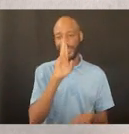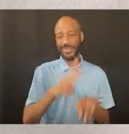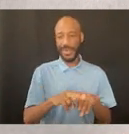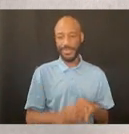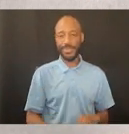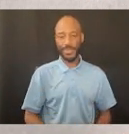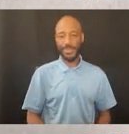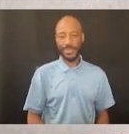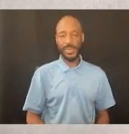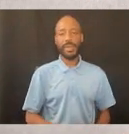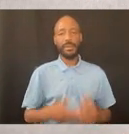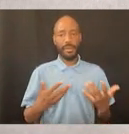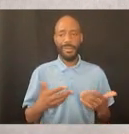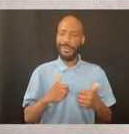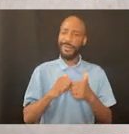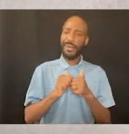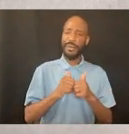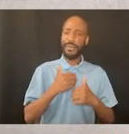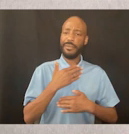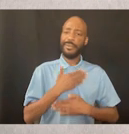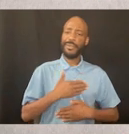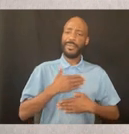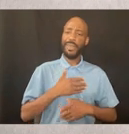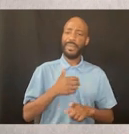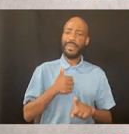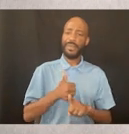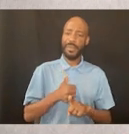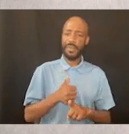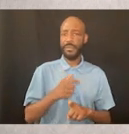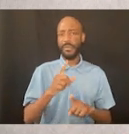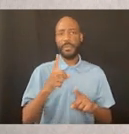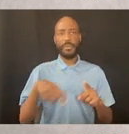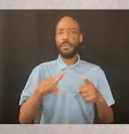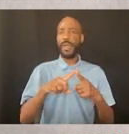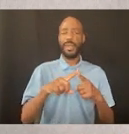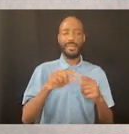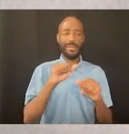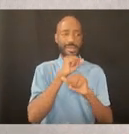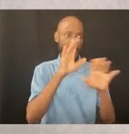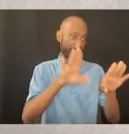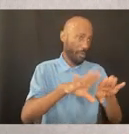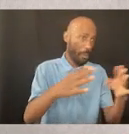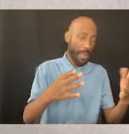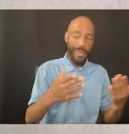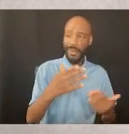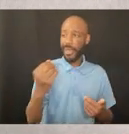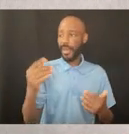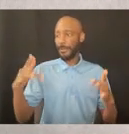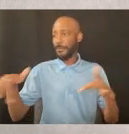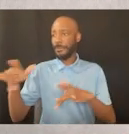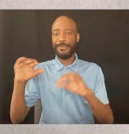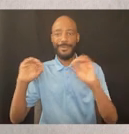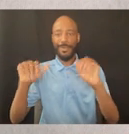like, how do you entertain yourself when there's nobody around and nothing happening, basically? So, yeah.